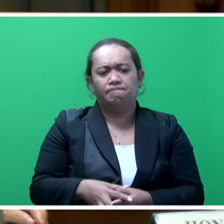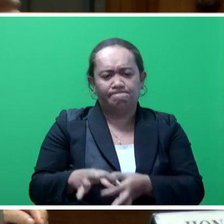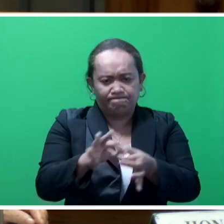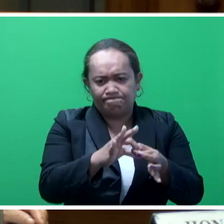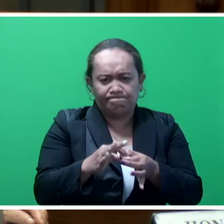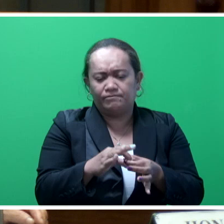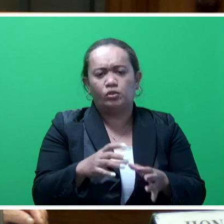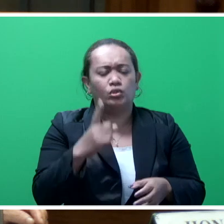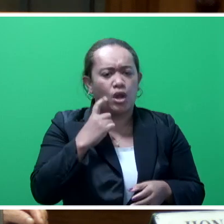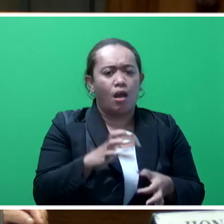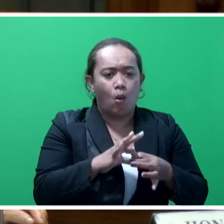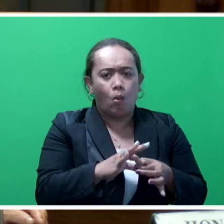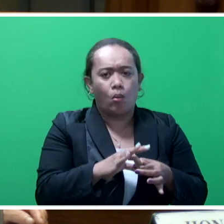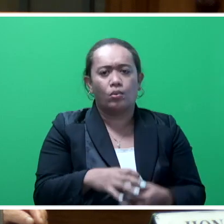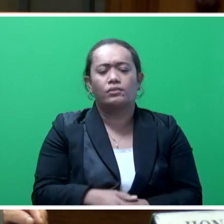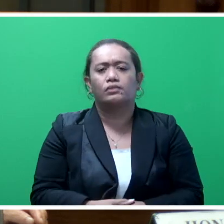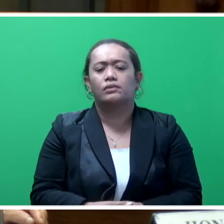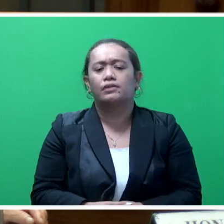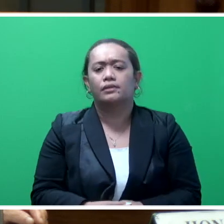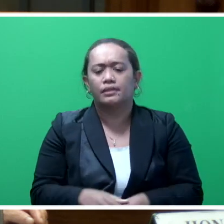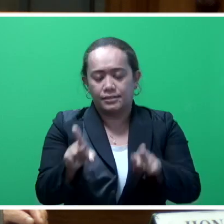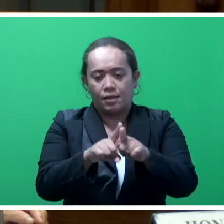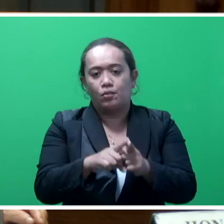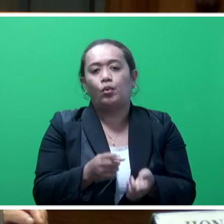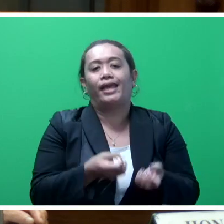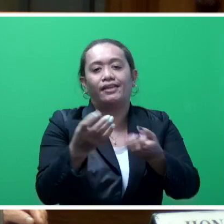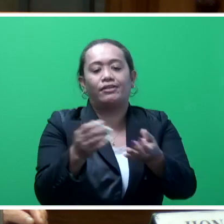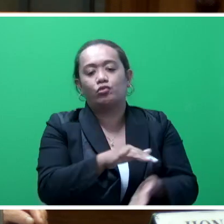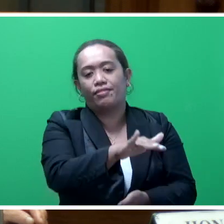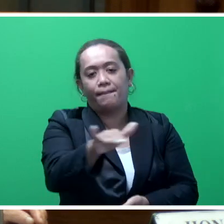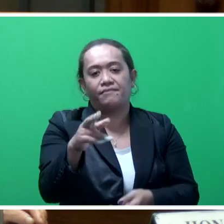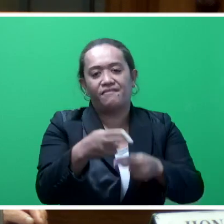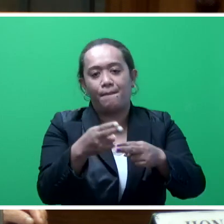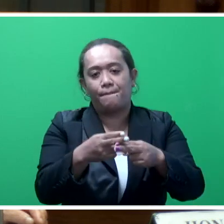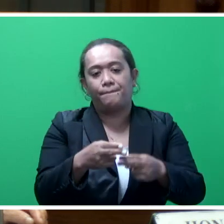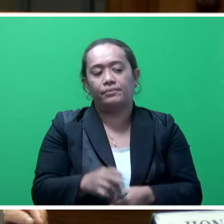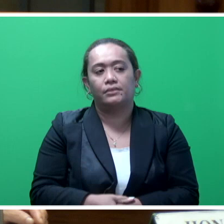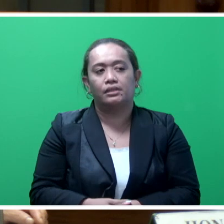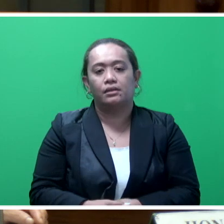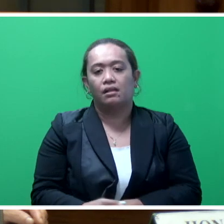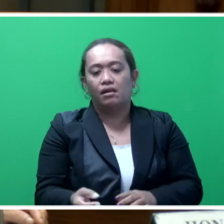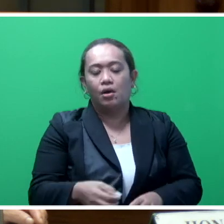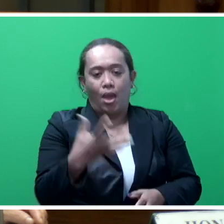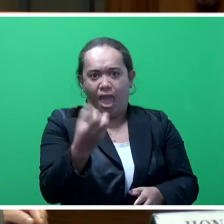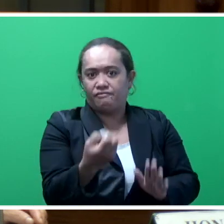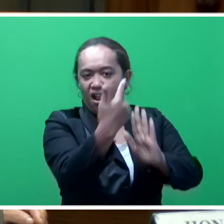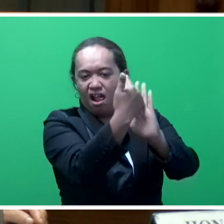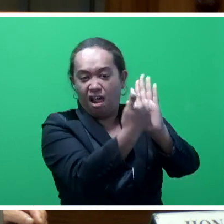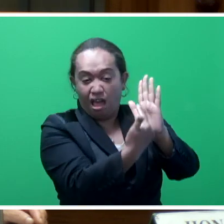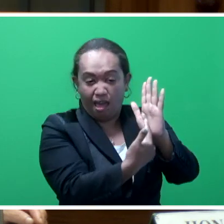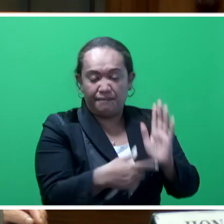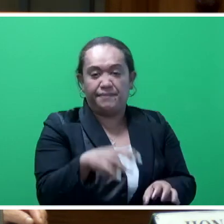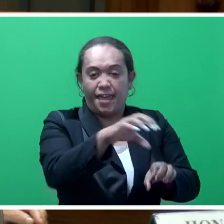to develop their own compost, and we are giving out this medium to them, Mr. Speaker said. And Mr. Speaker said, I've got a long list of areas and